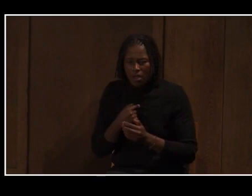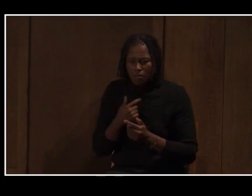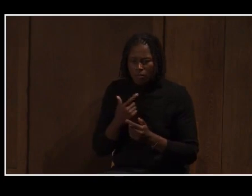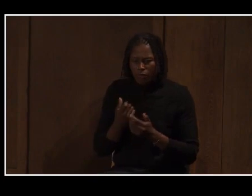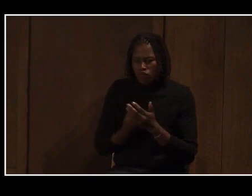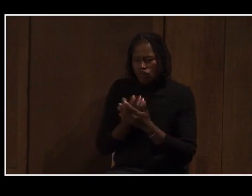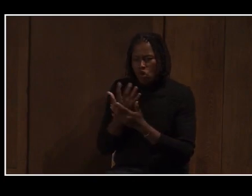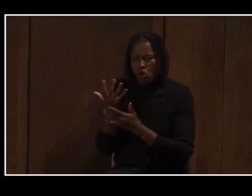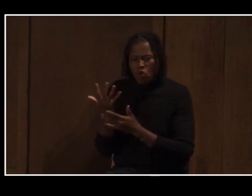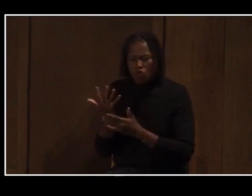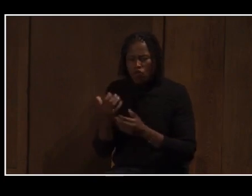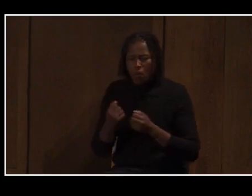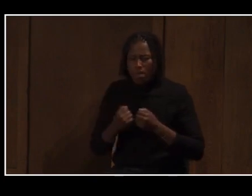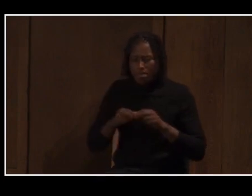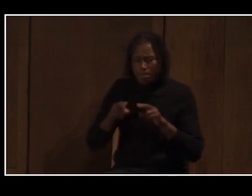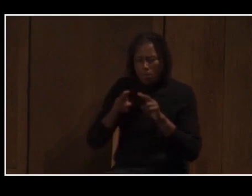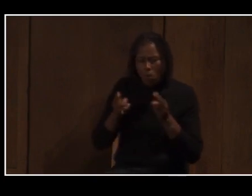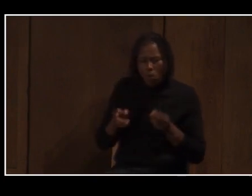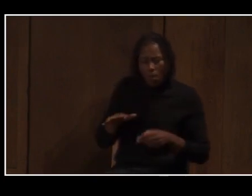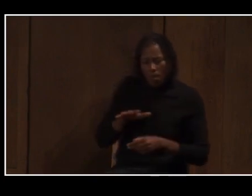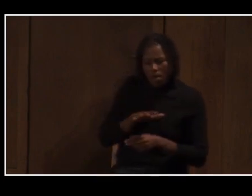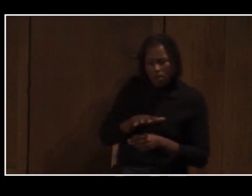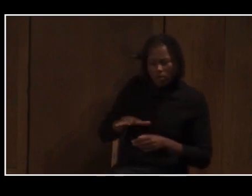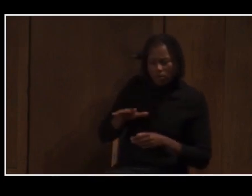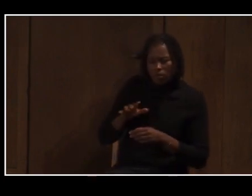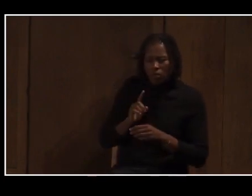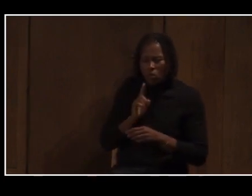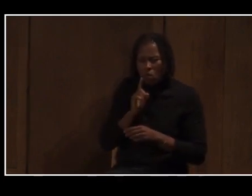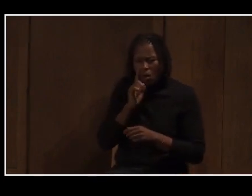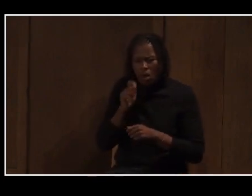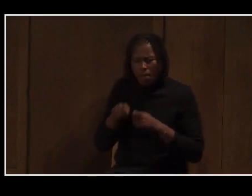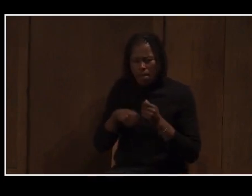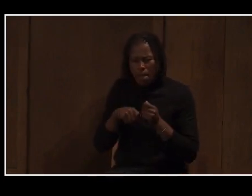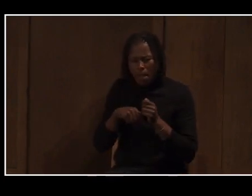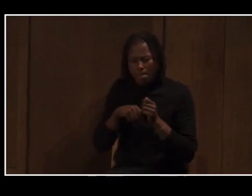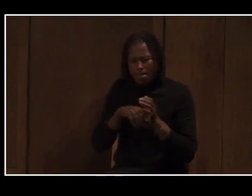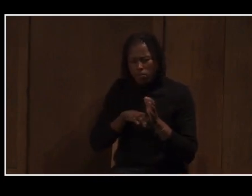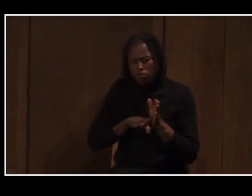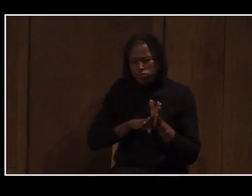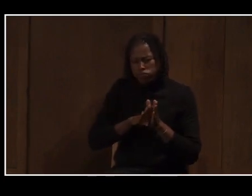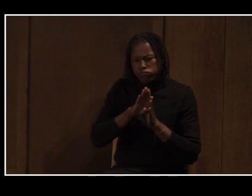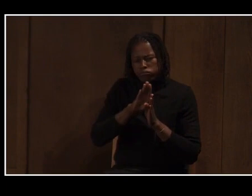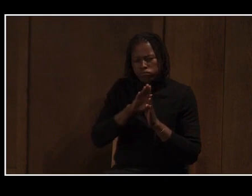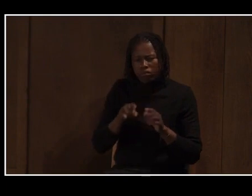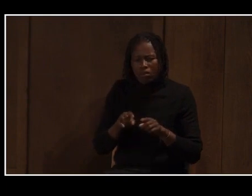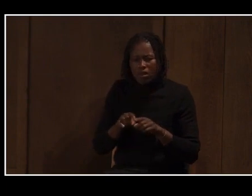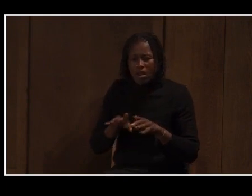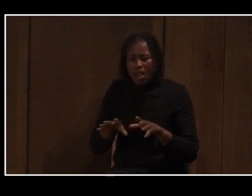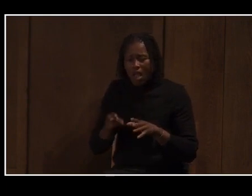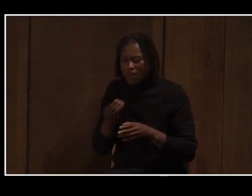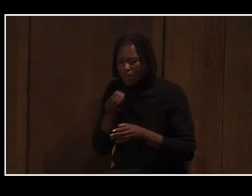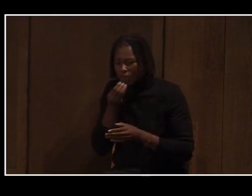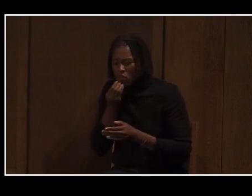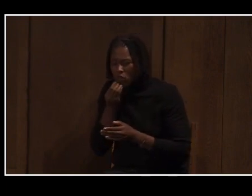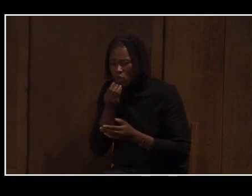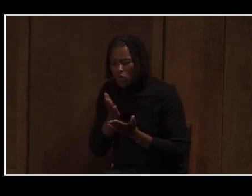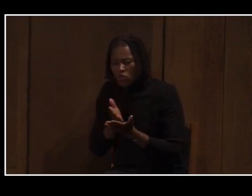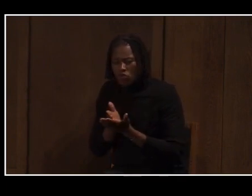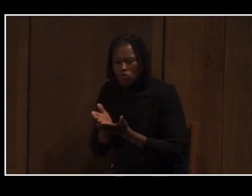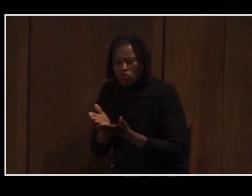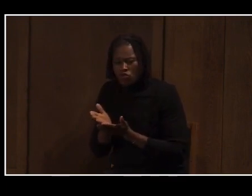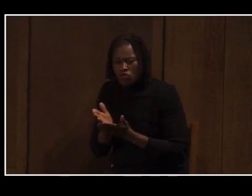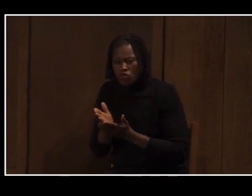homeland. Inflate the price of oil like quinoa in Ramadan. I am a